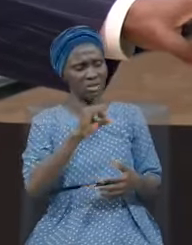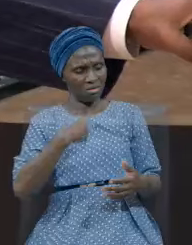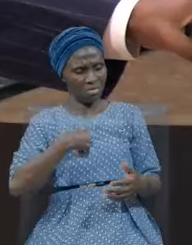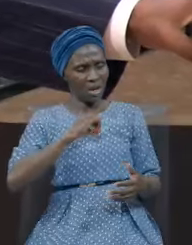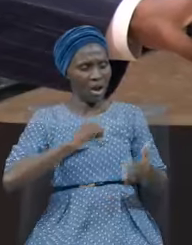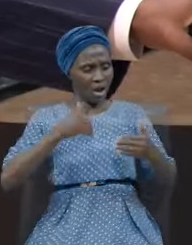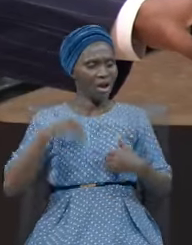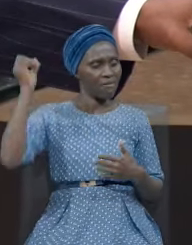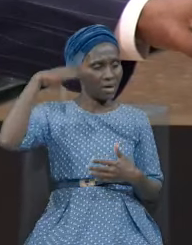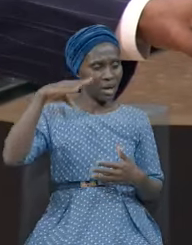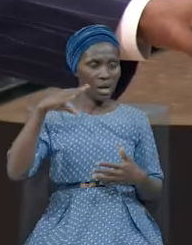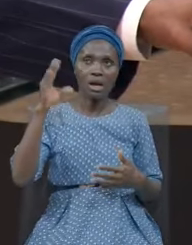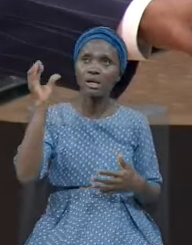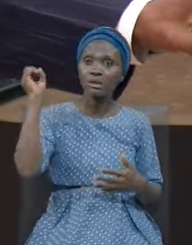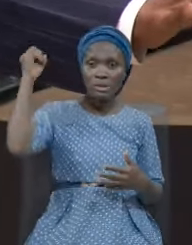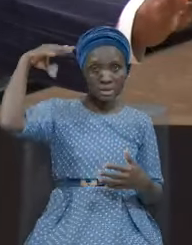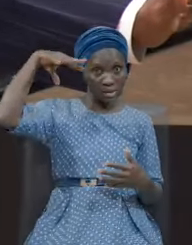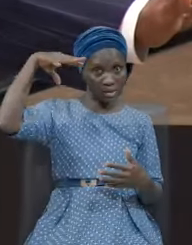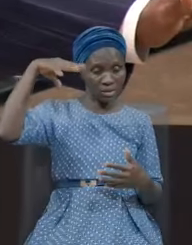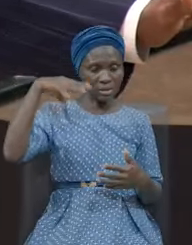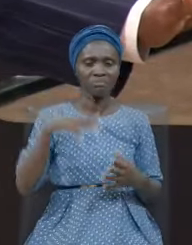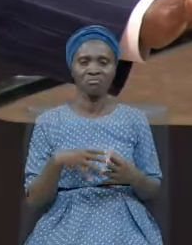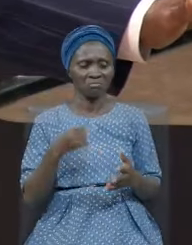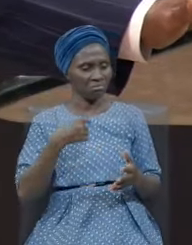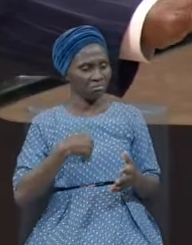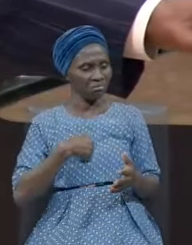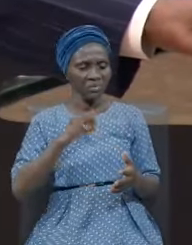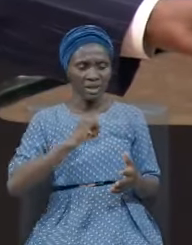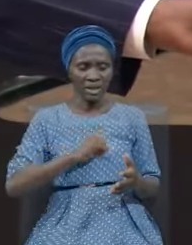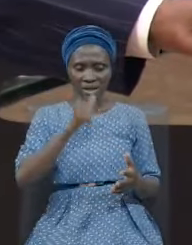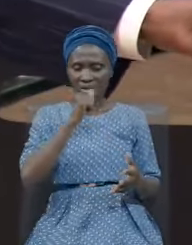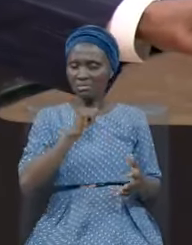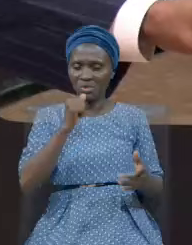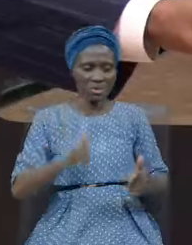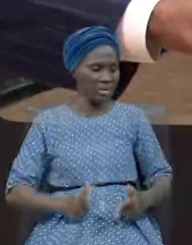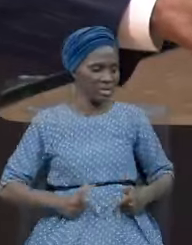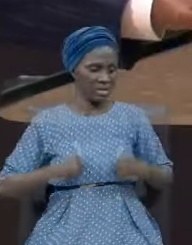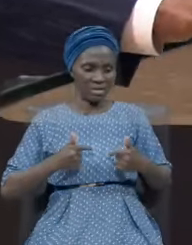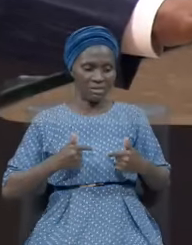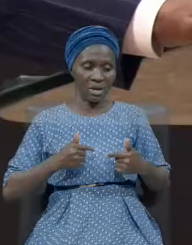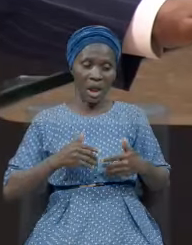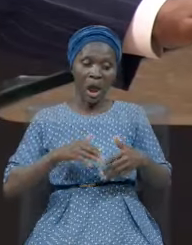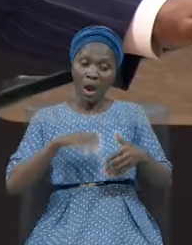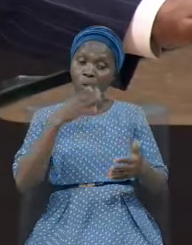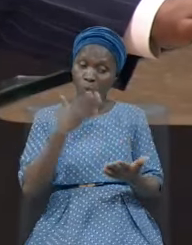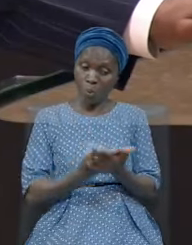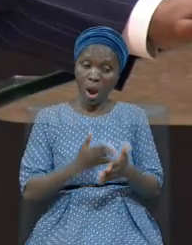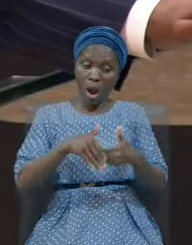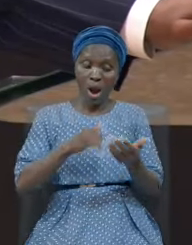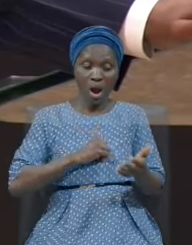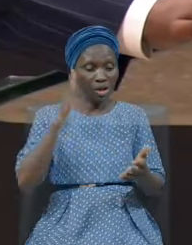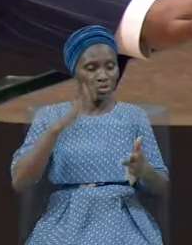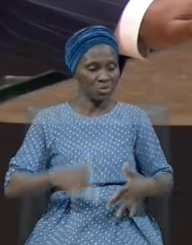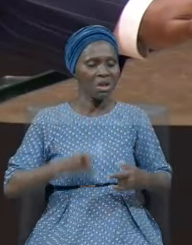Grace, grace. And I'm not living the way I should live, but I have grace. No,